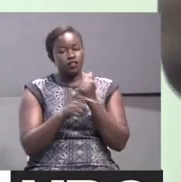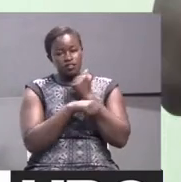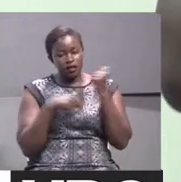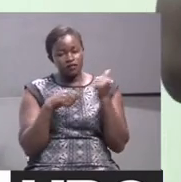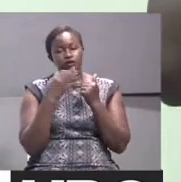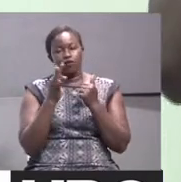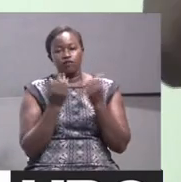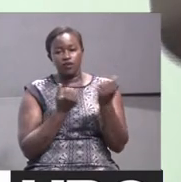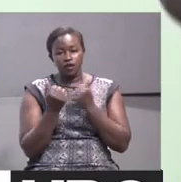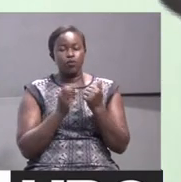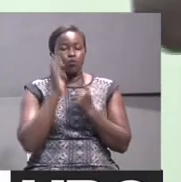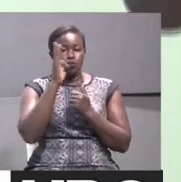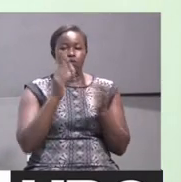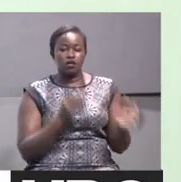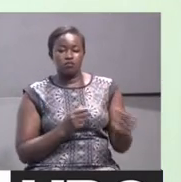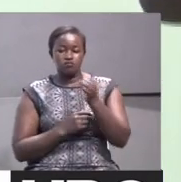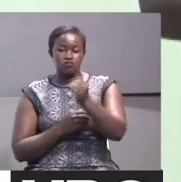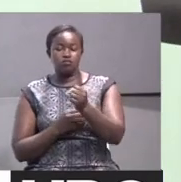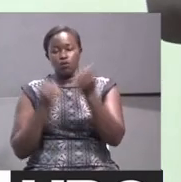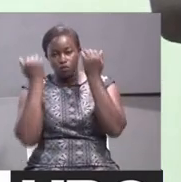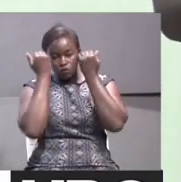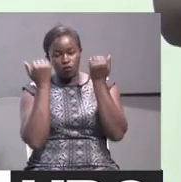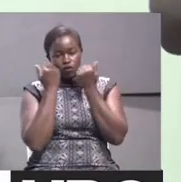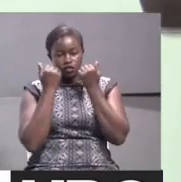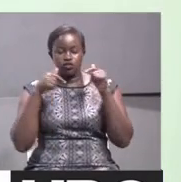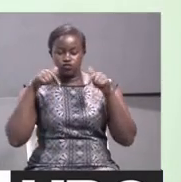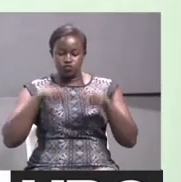will be arraigned in courts of law today